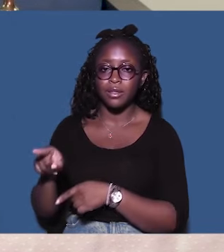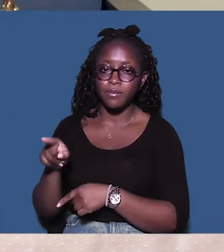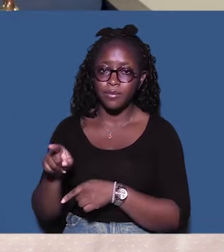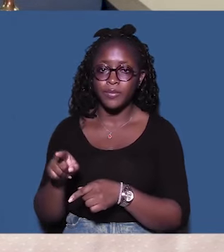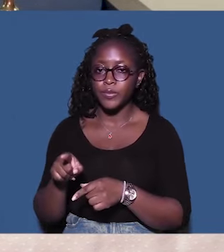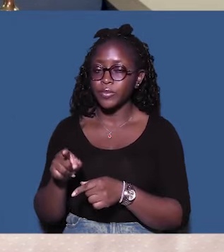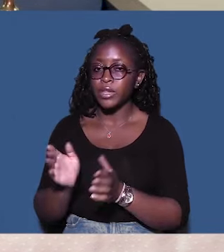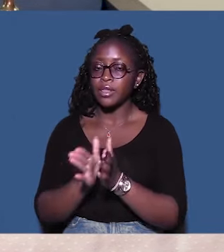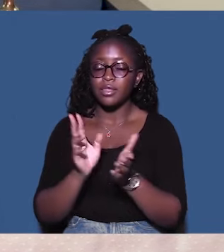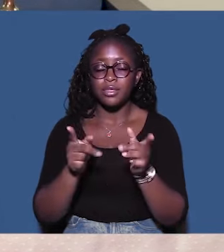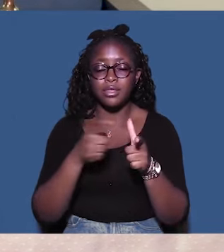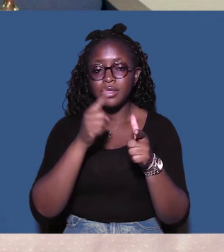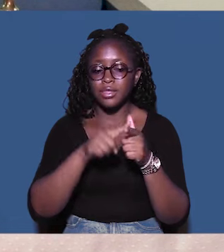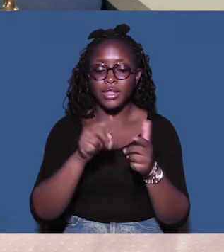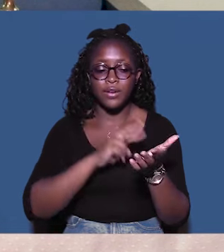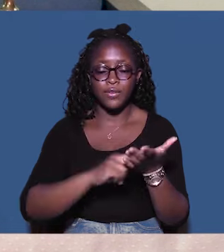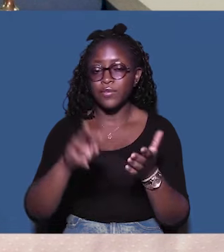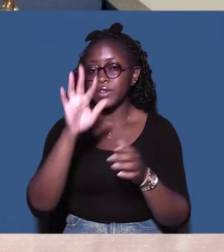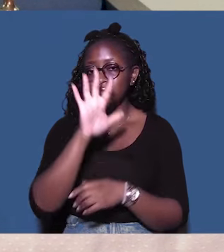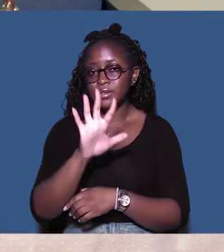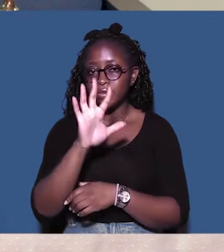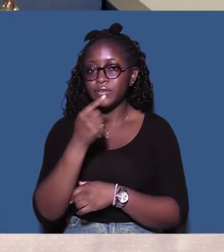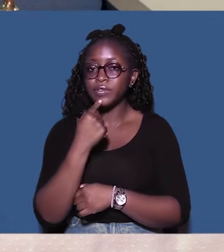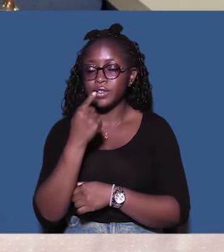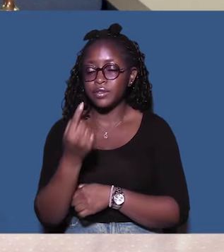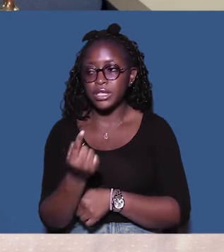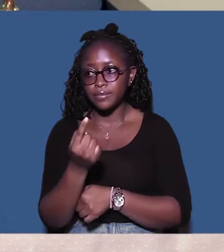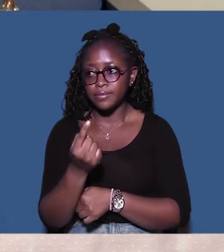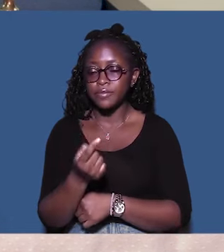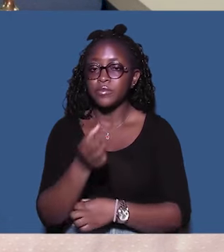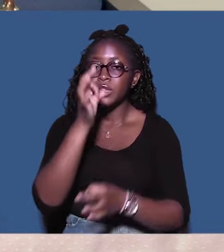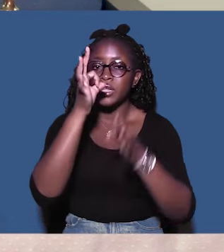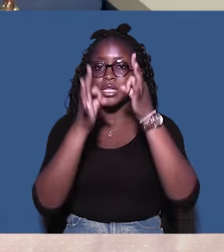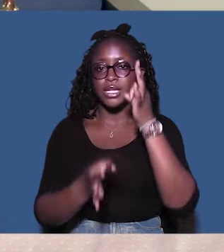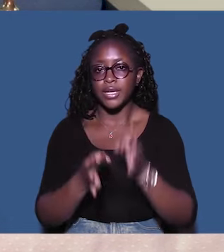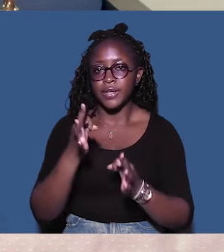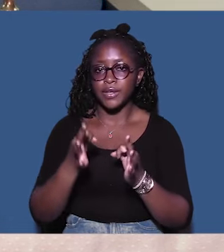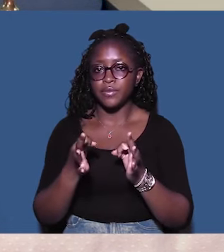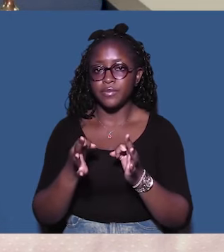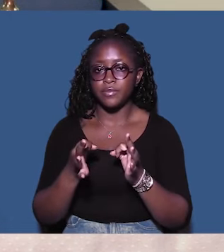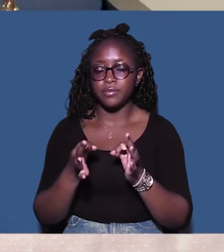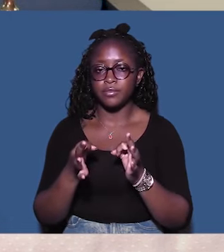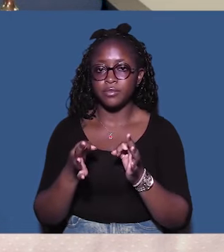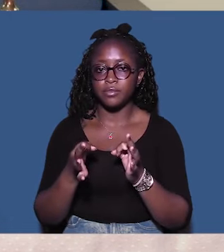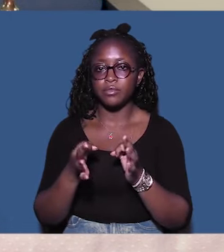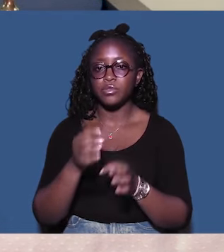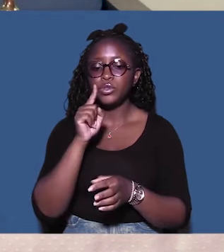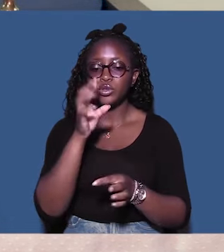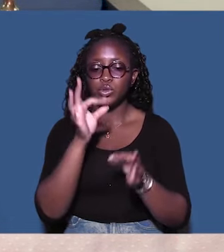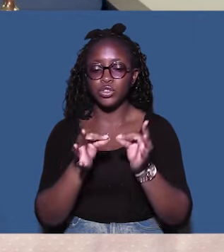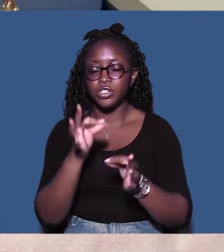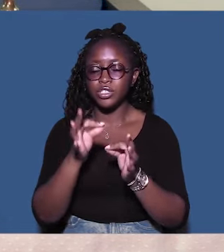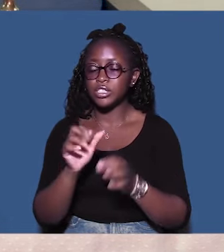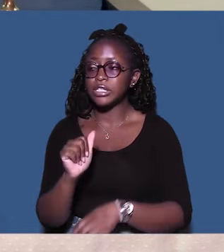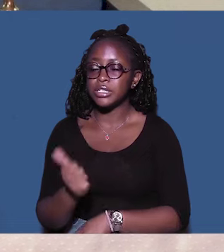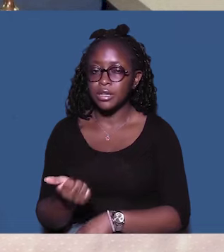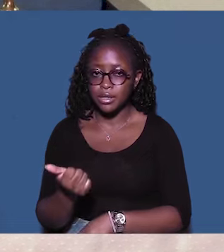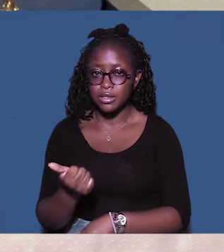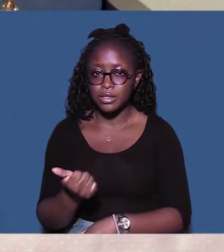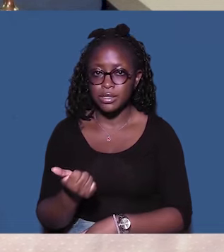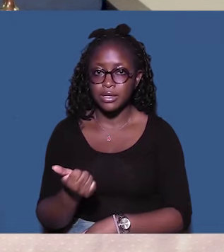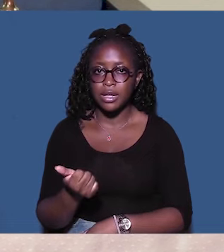verse 5, he says that if you are judging others, then